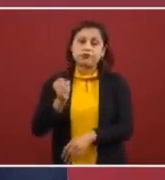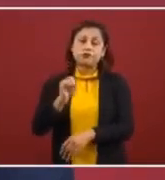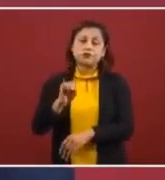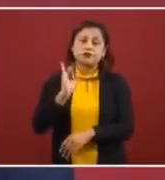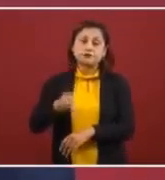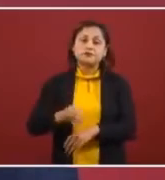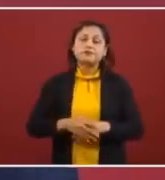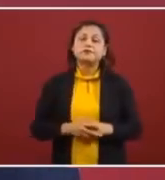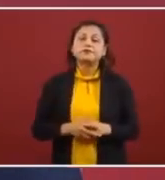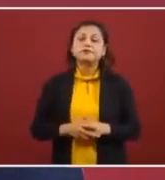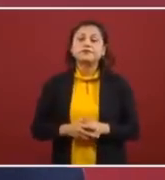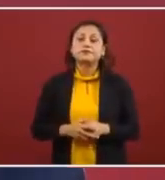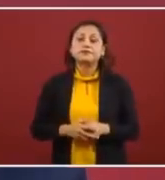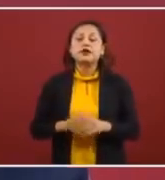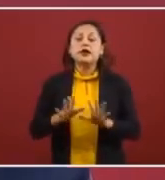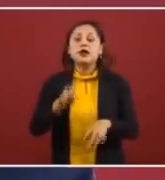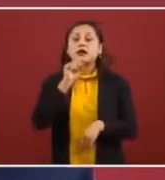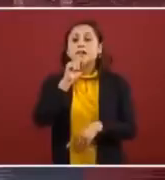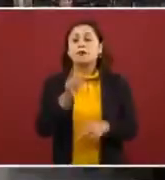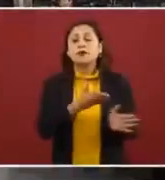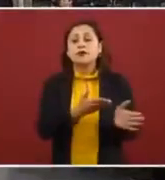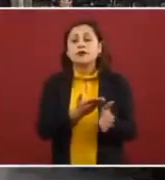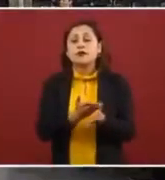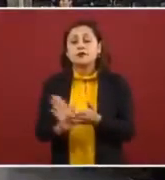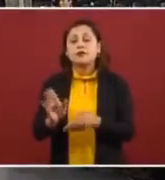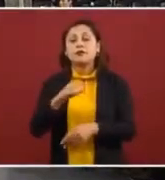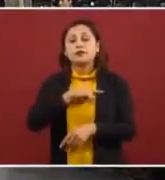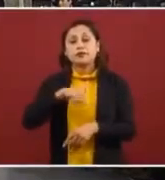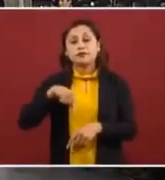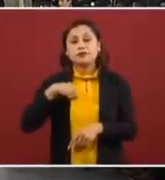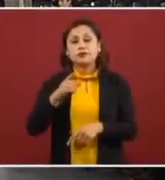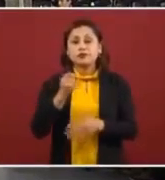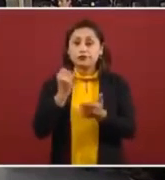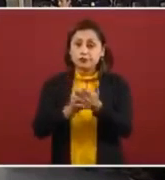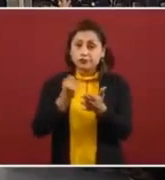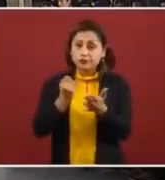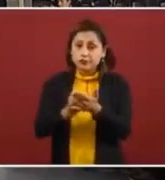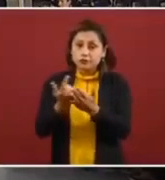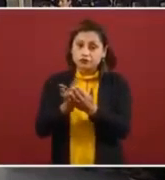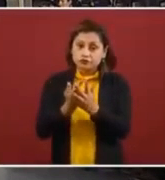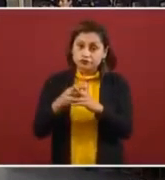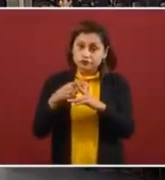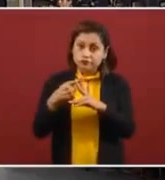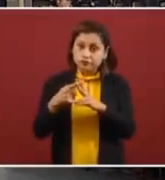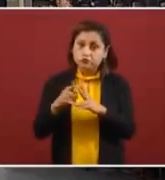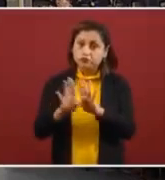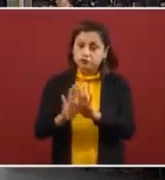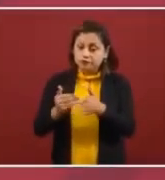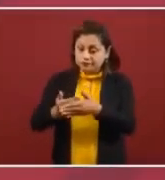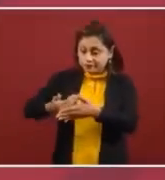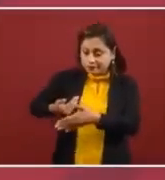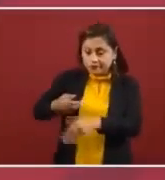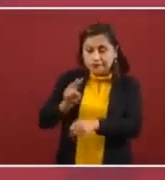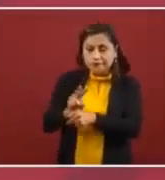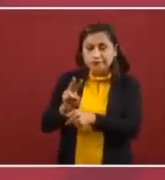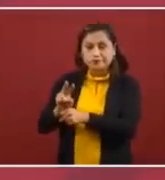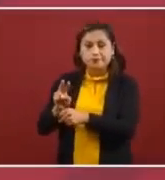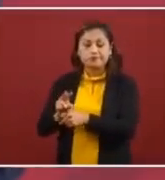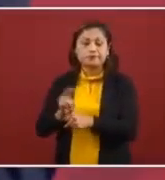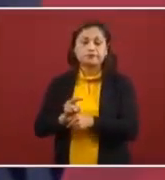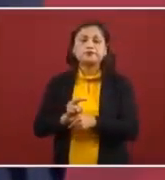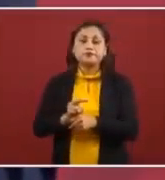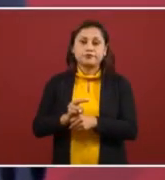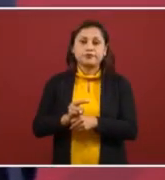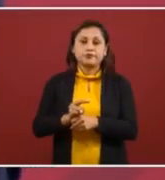on that. Evasión fiscal and they're also tax evasion de la reforma para castigar